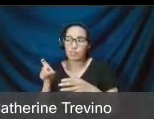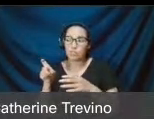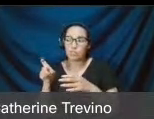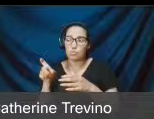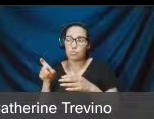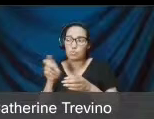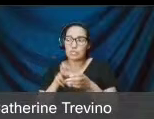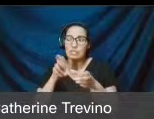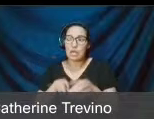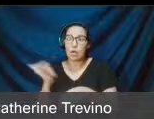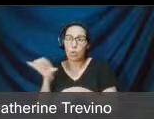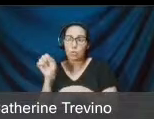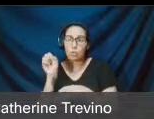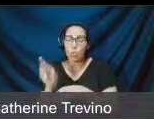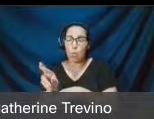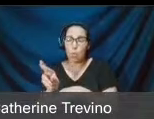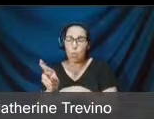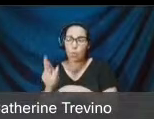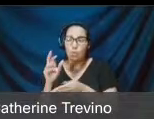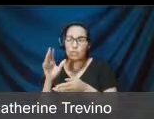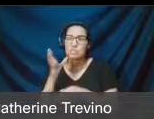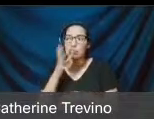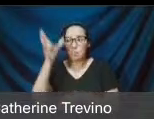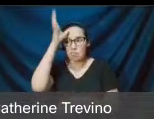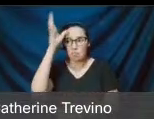okay to pick up their lunch?